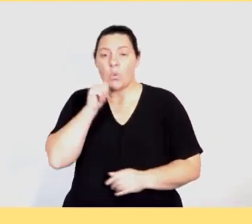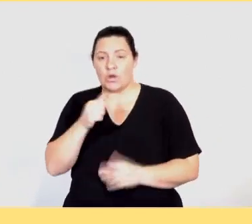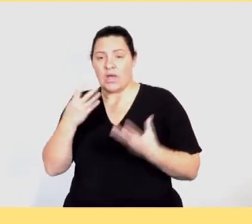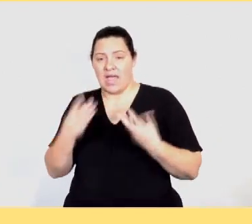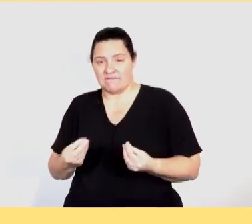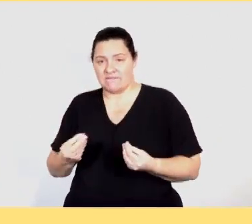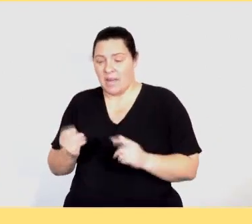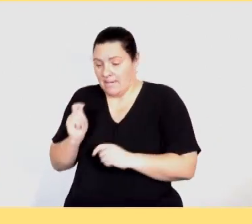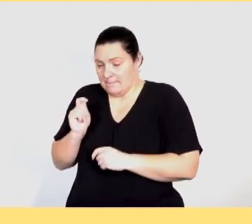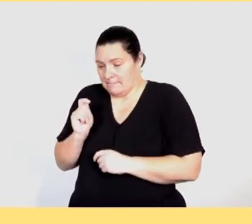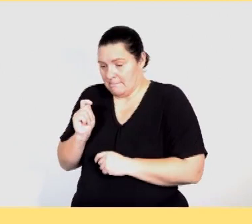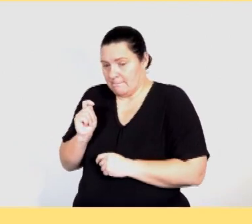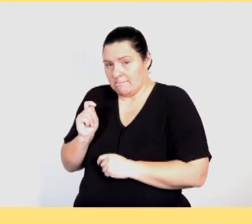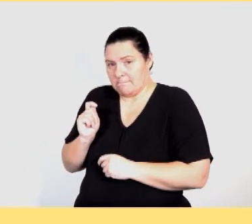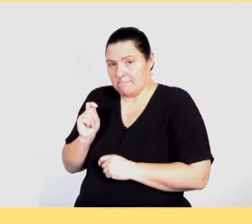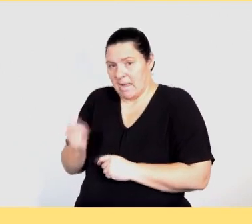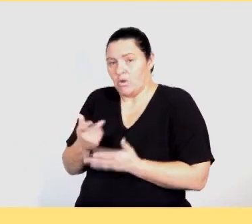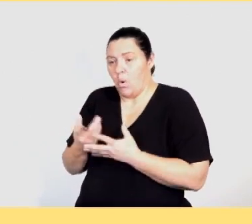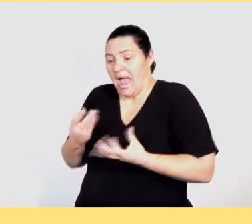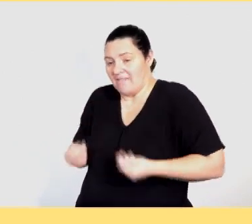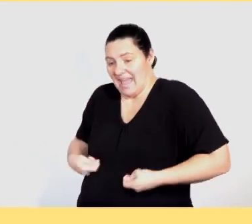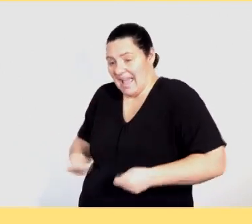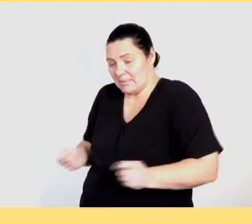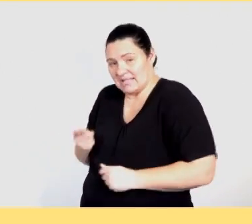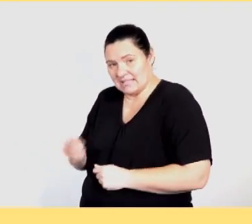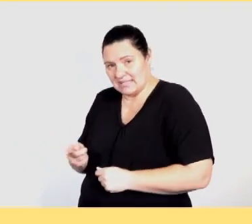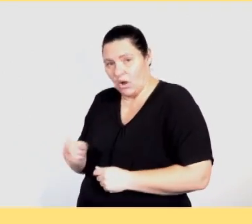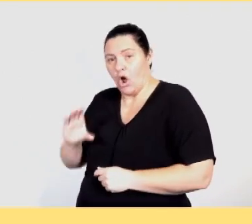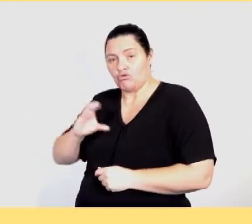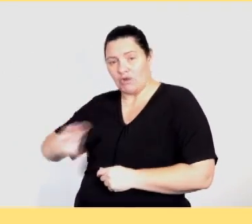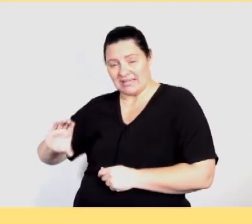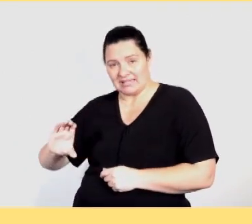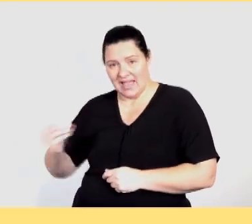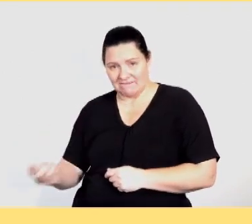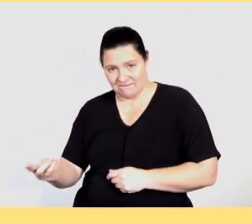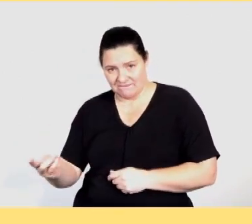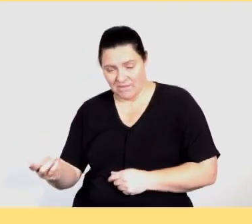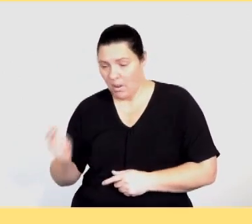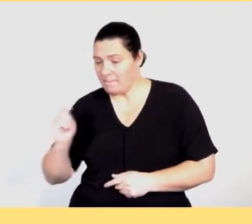And when you have paid, or when you have had that expense on credit,